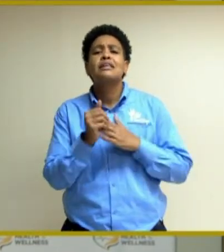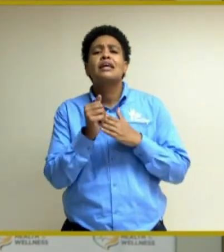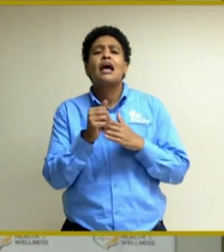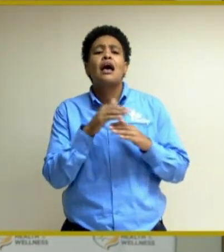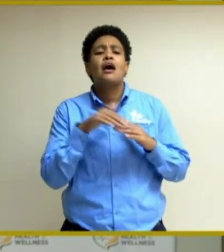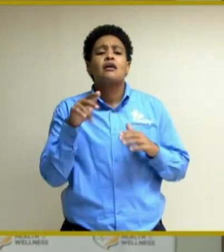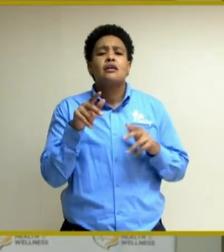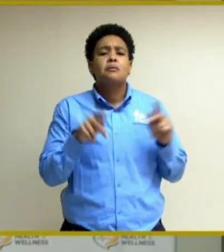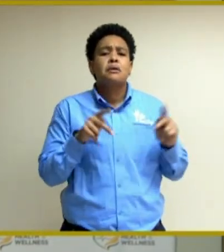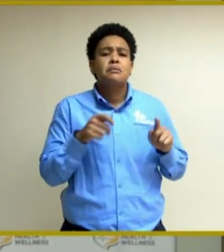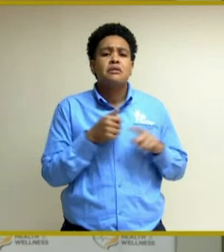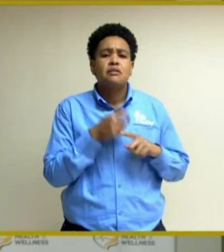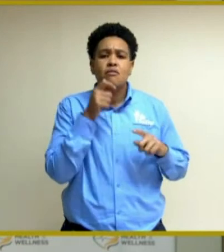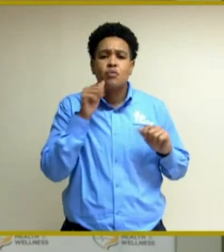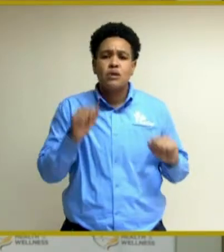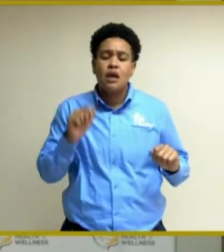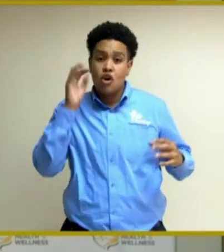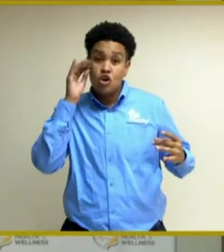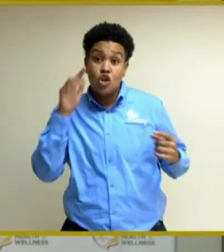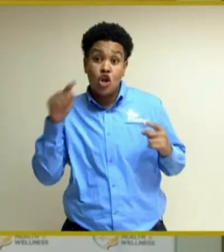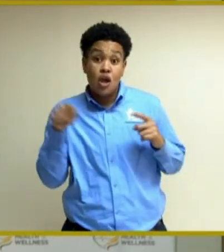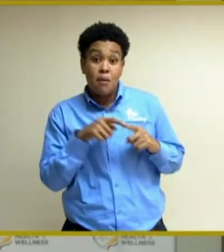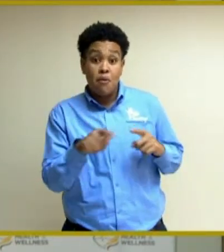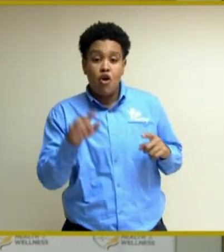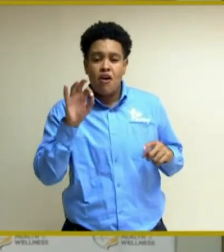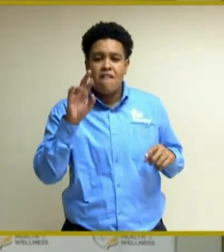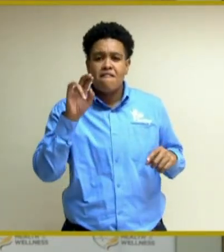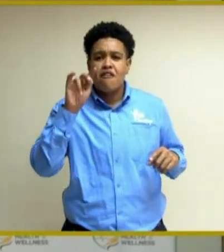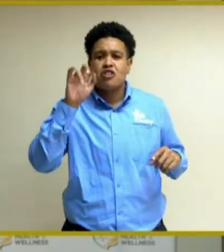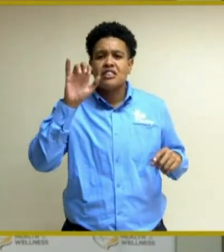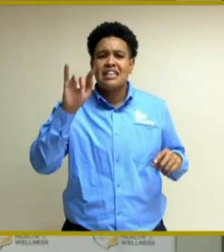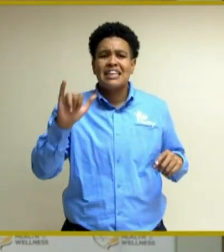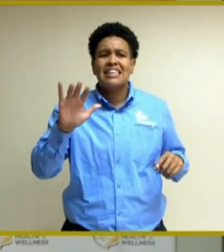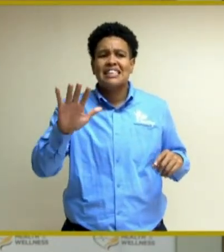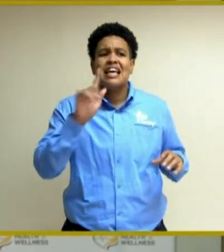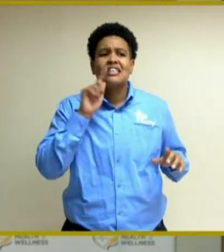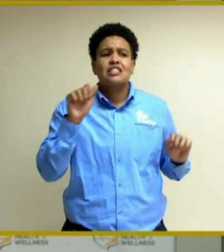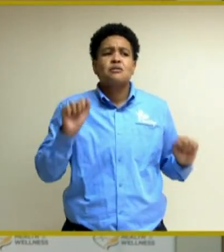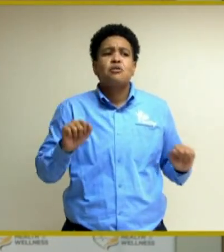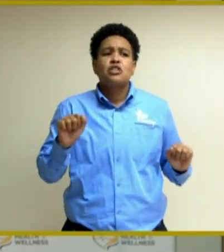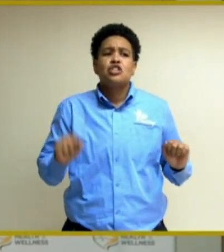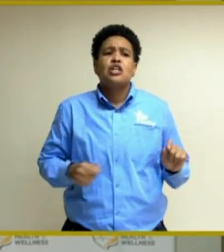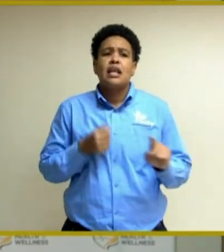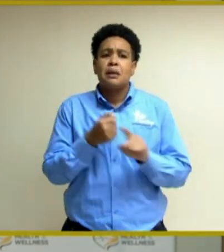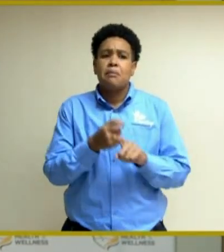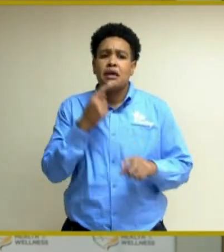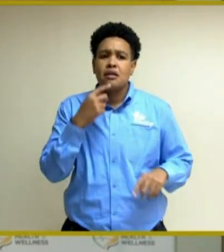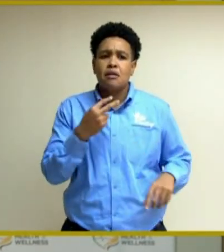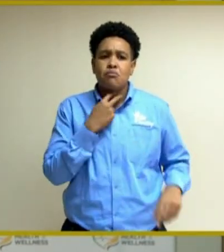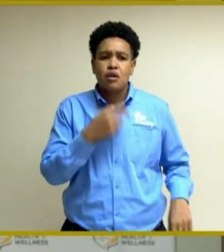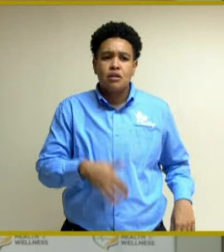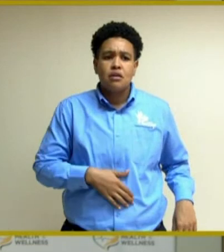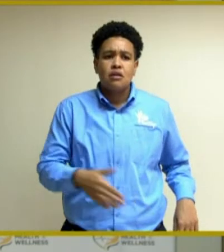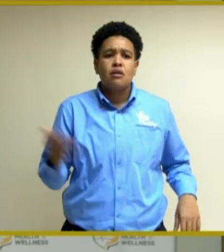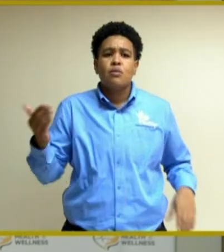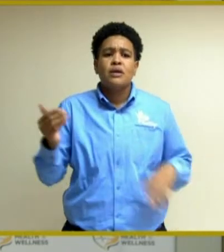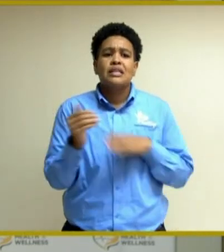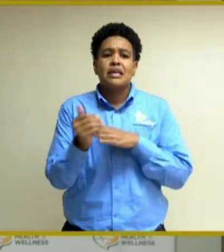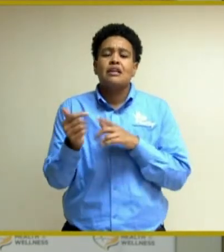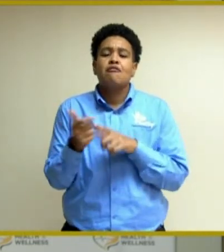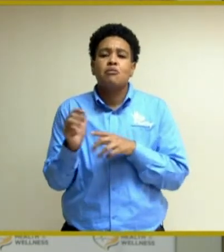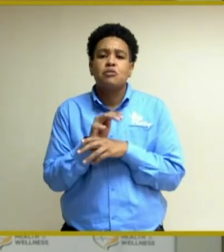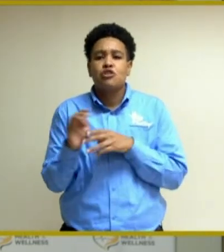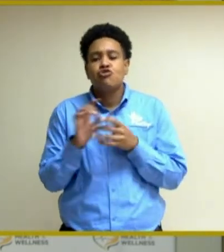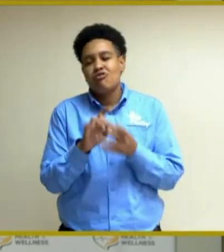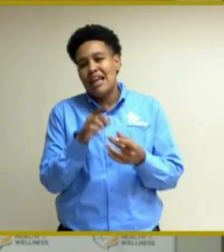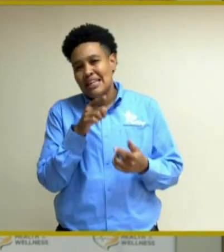those people who may be concerned about fertility and its potential effect on fertility? What is the guidance from the ministry on